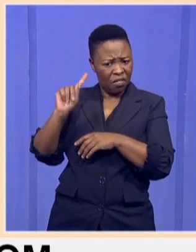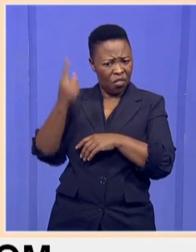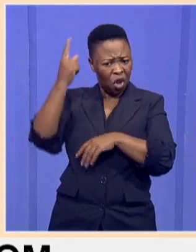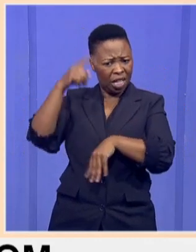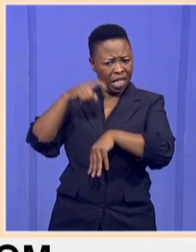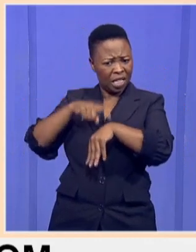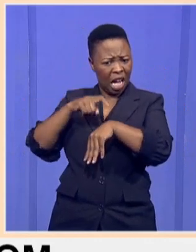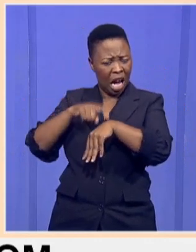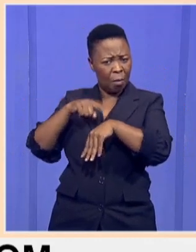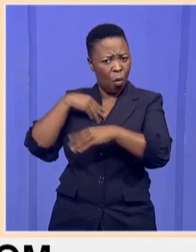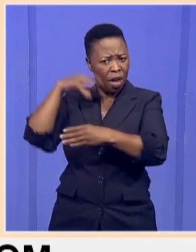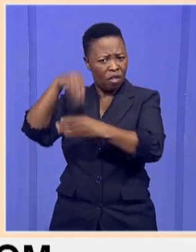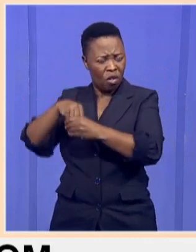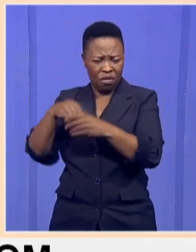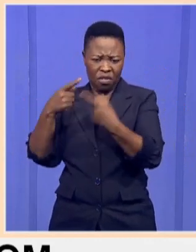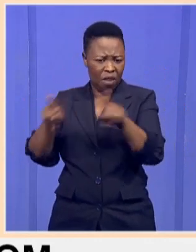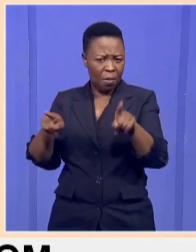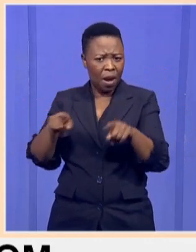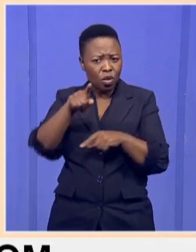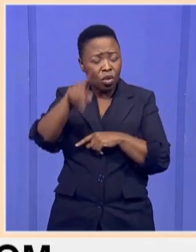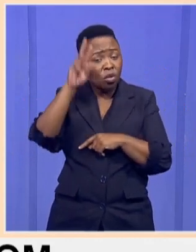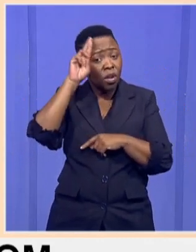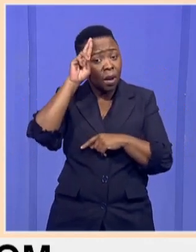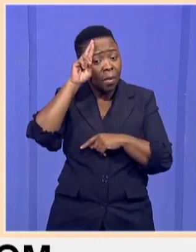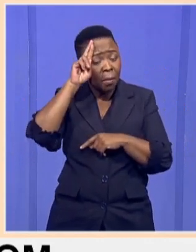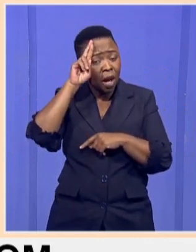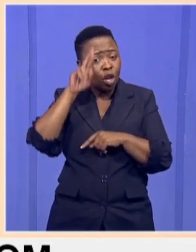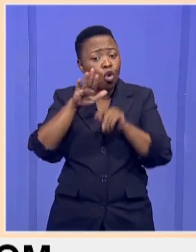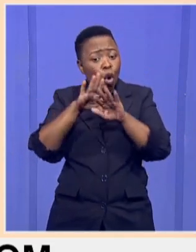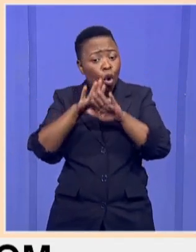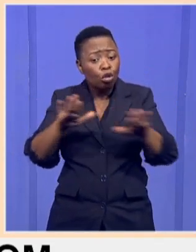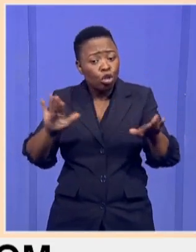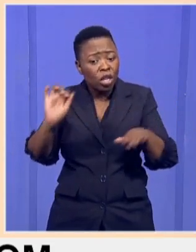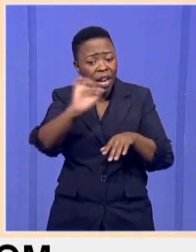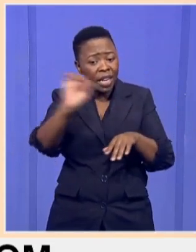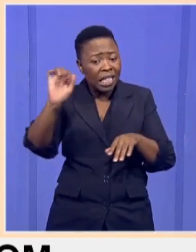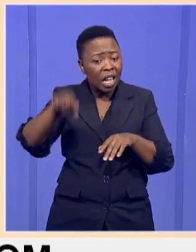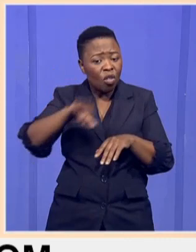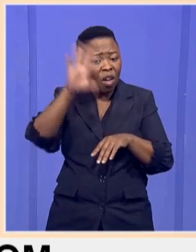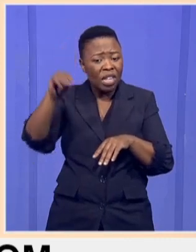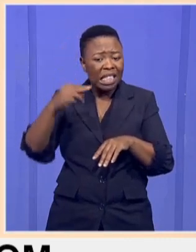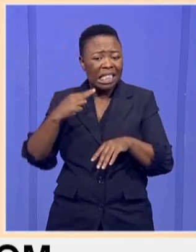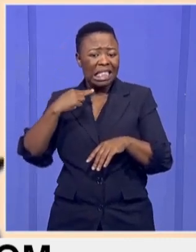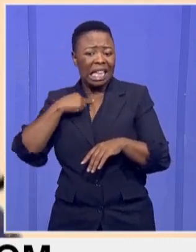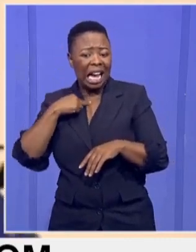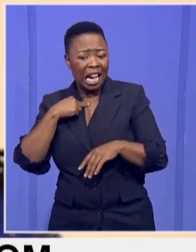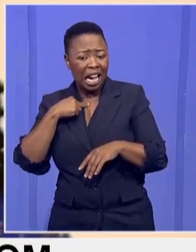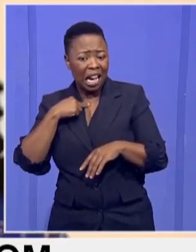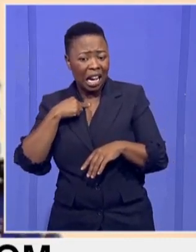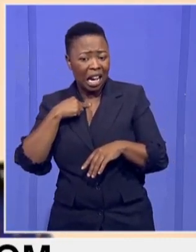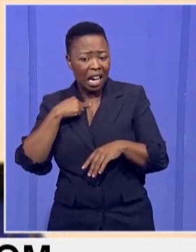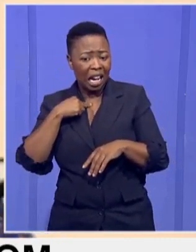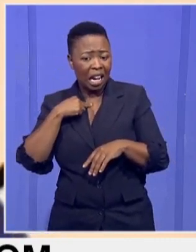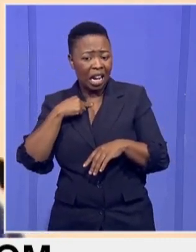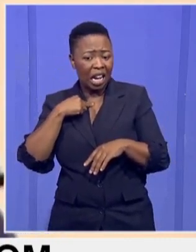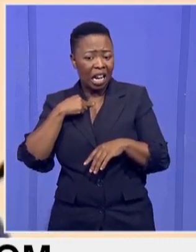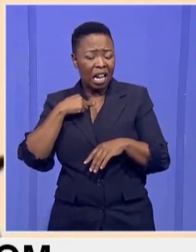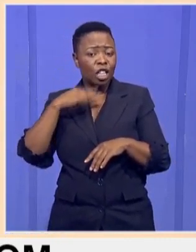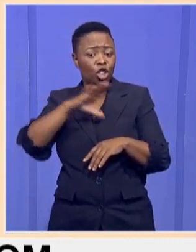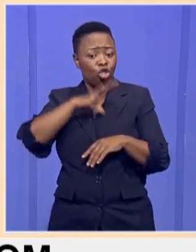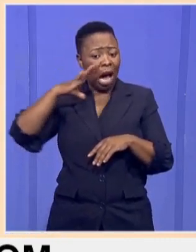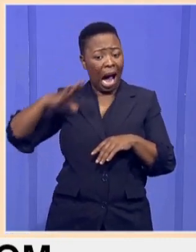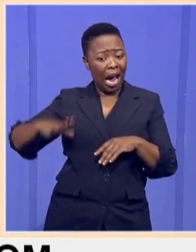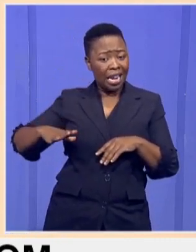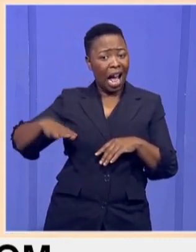involved. You'll remember when your children, South Africans, were stuck in China